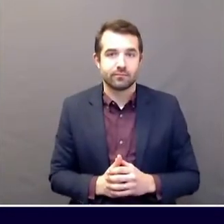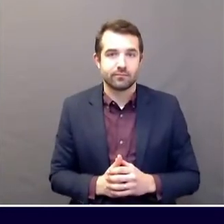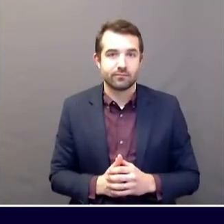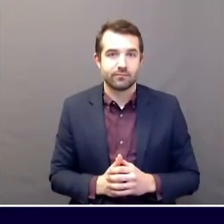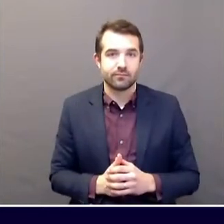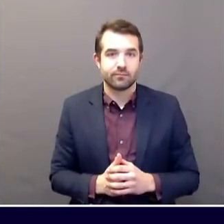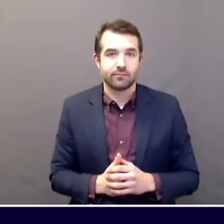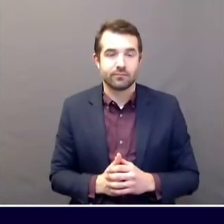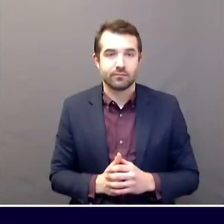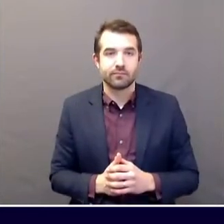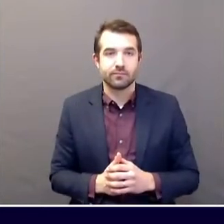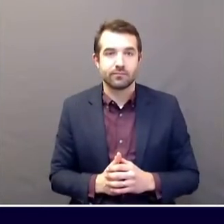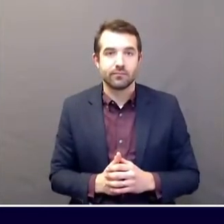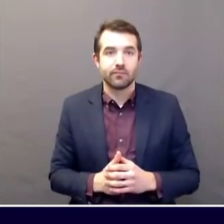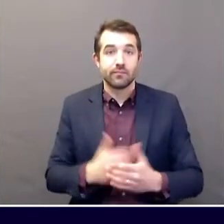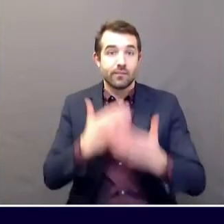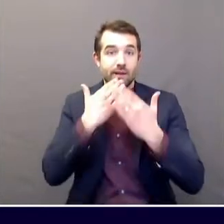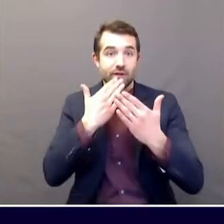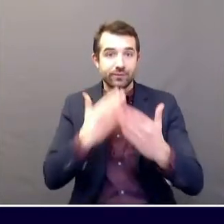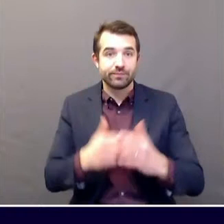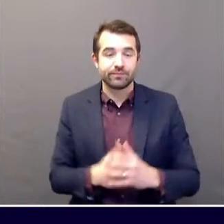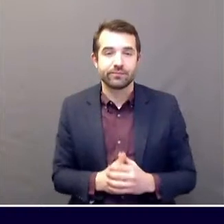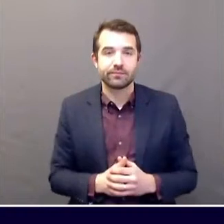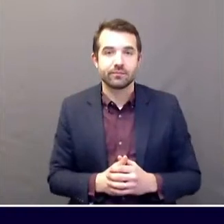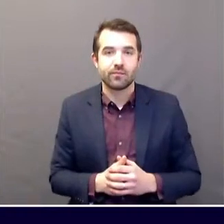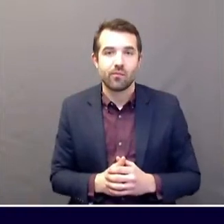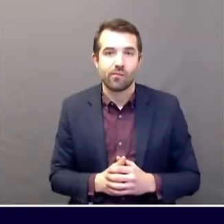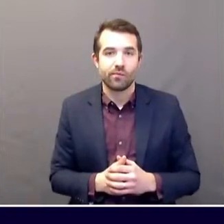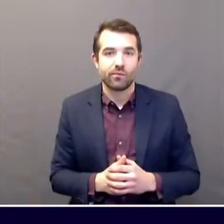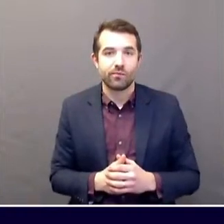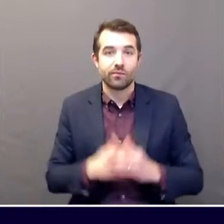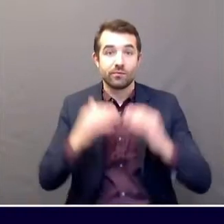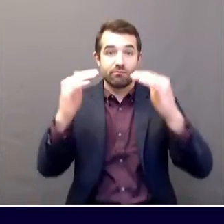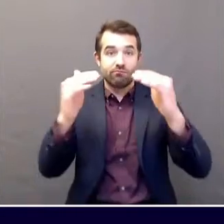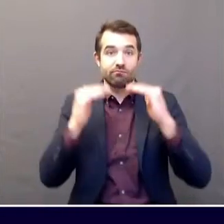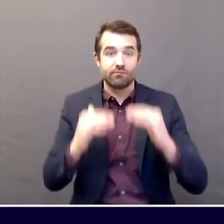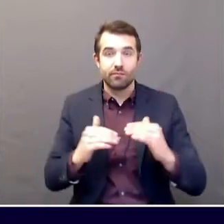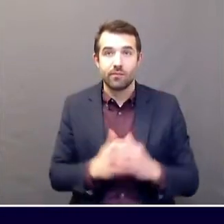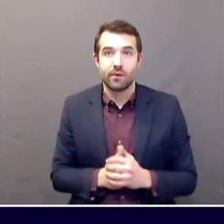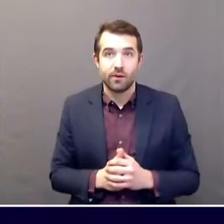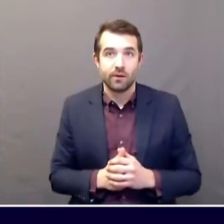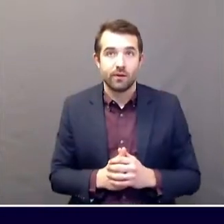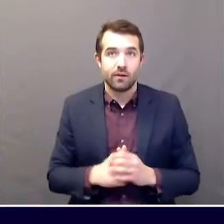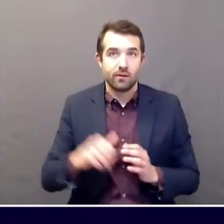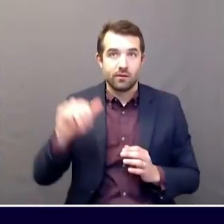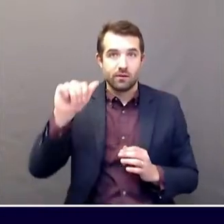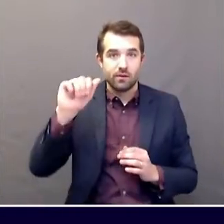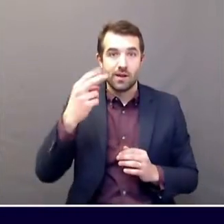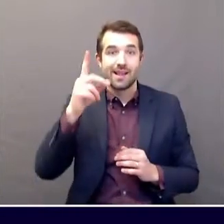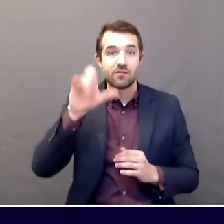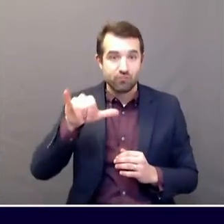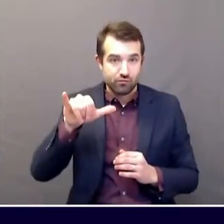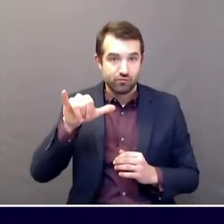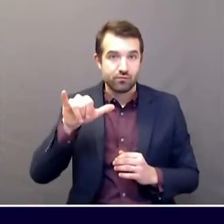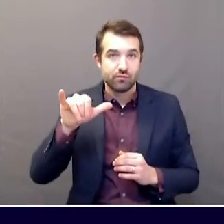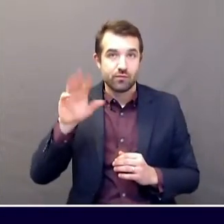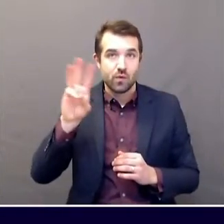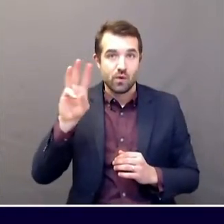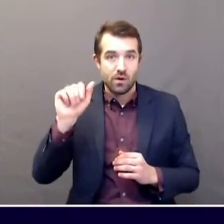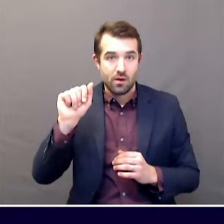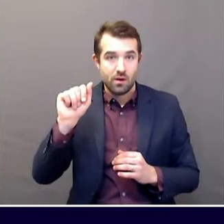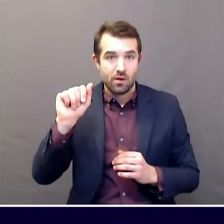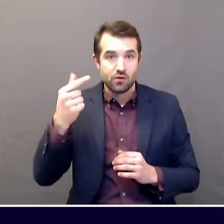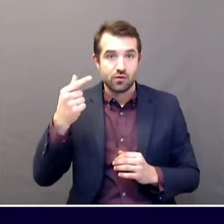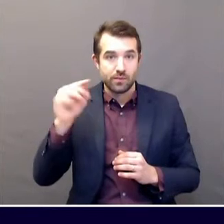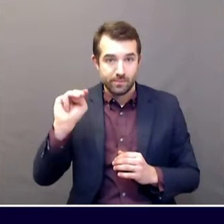Okay, thank you very much for that. Thanks, Patrick. I'm going to turn next to Ashley Blackford at WAGM. Hi, Dr.